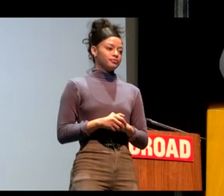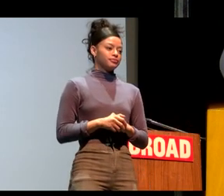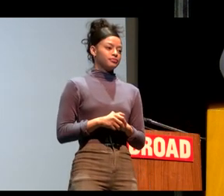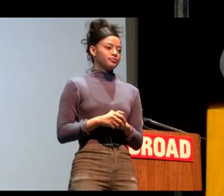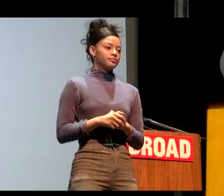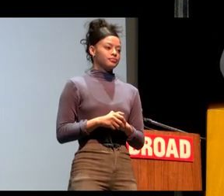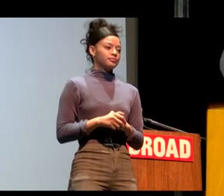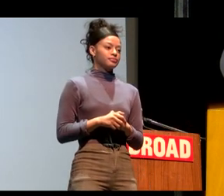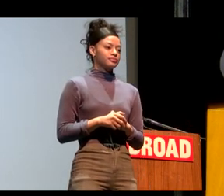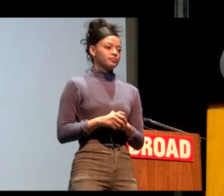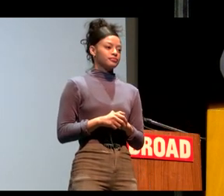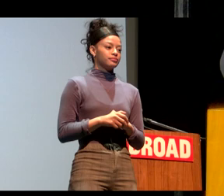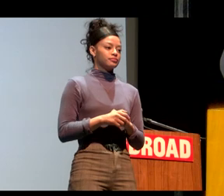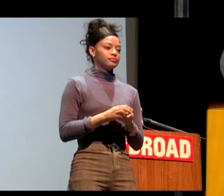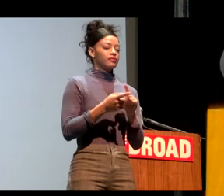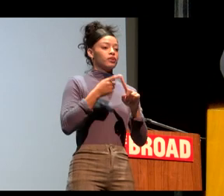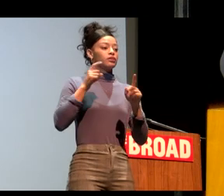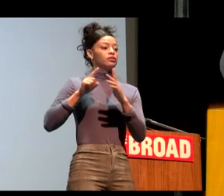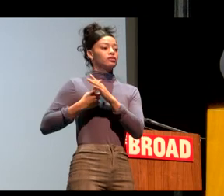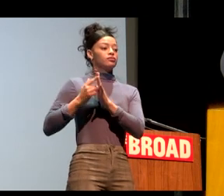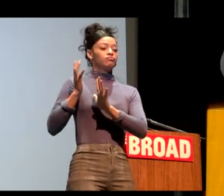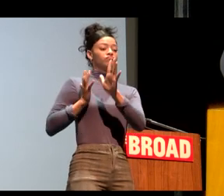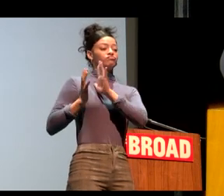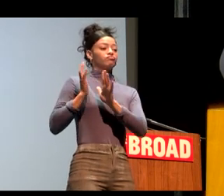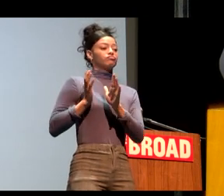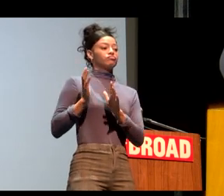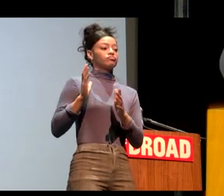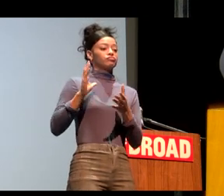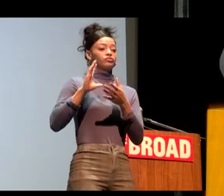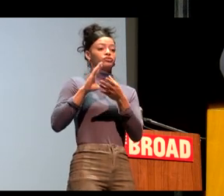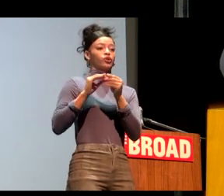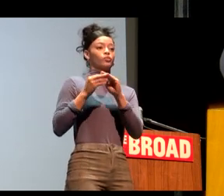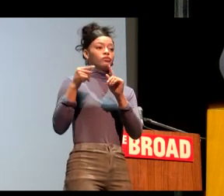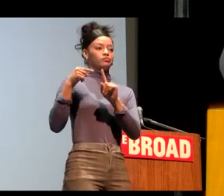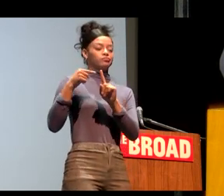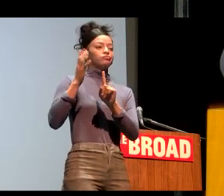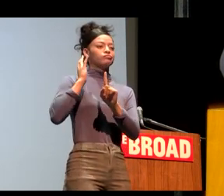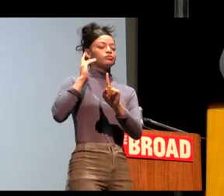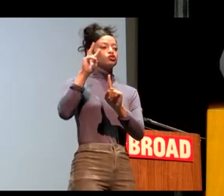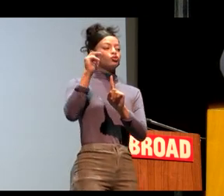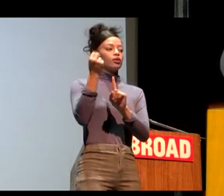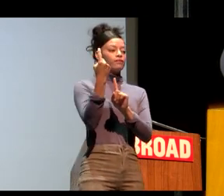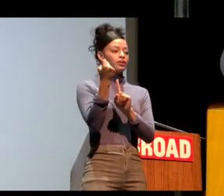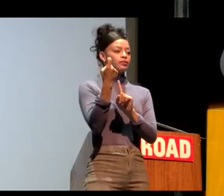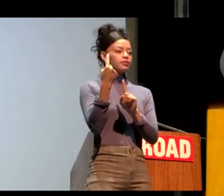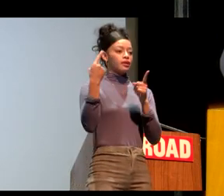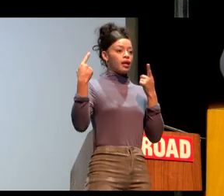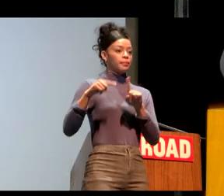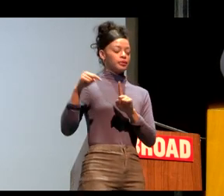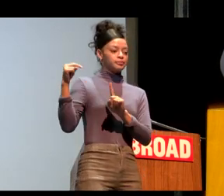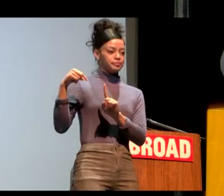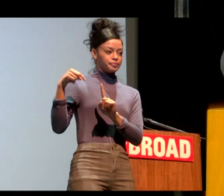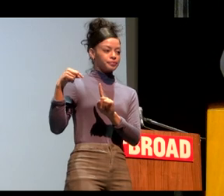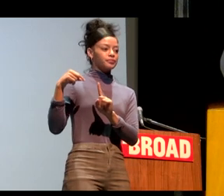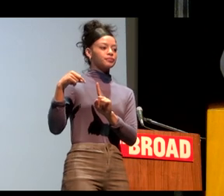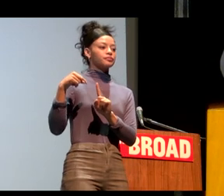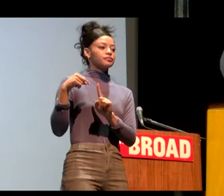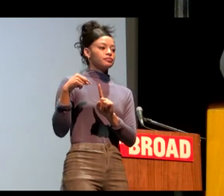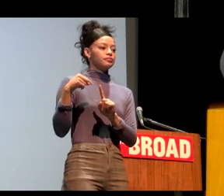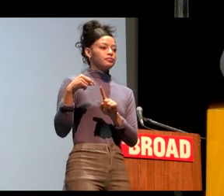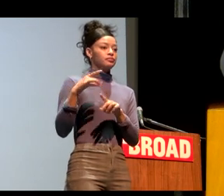the tragedy of the 2011 earthquake, tsunami, and Fukushima